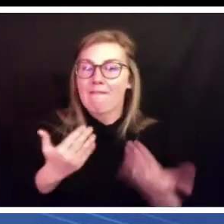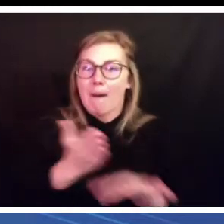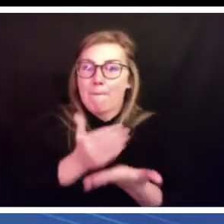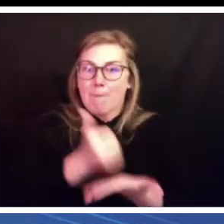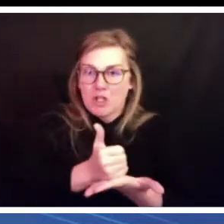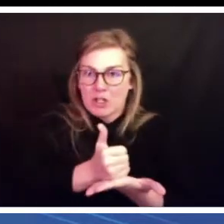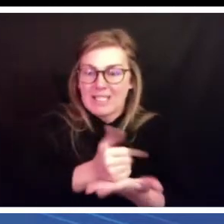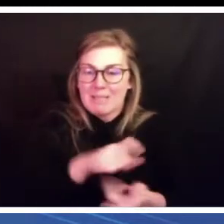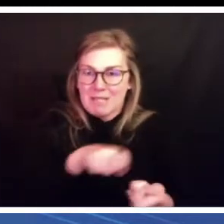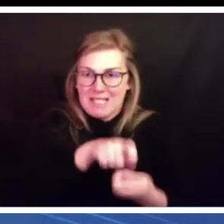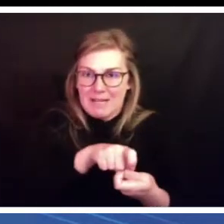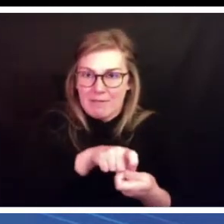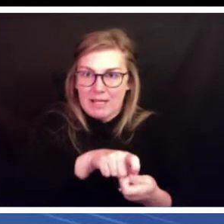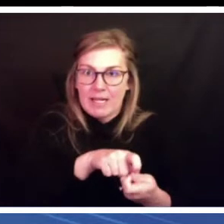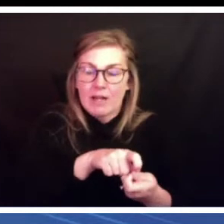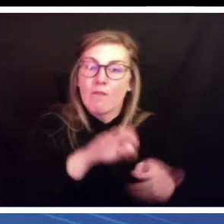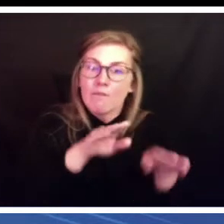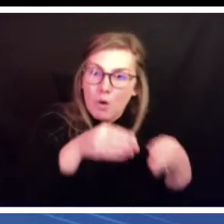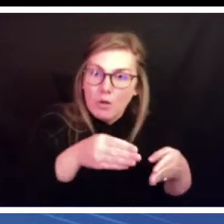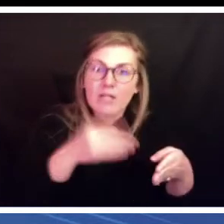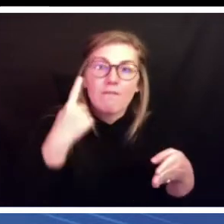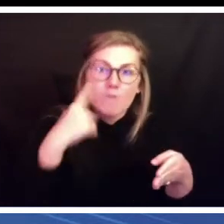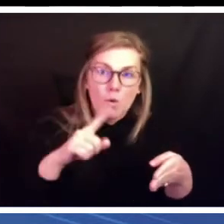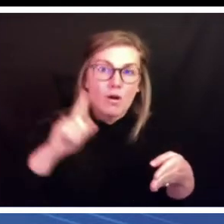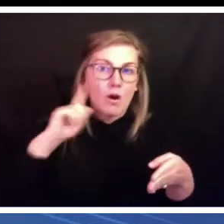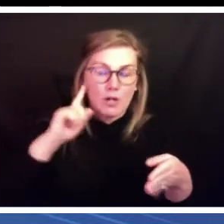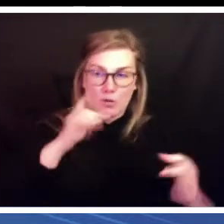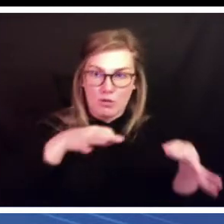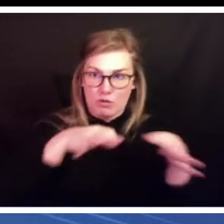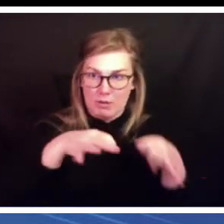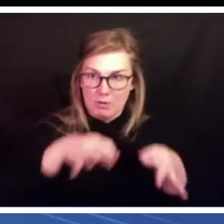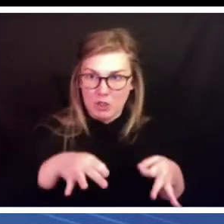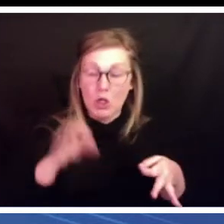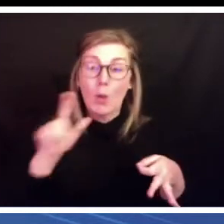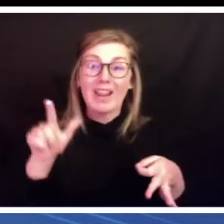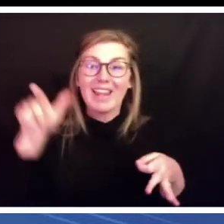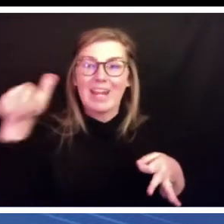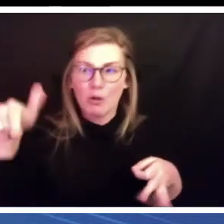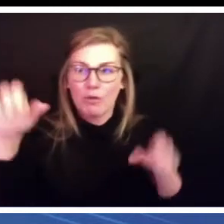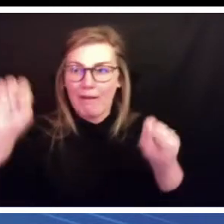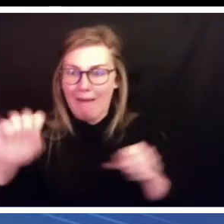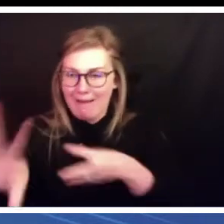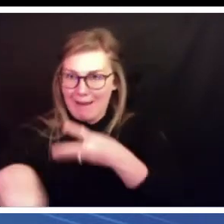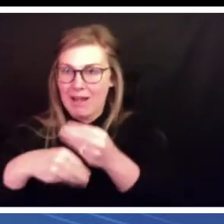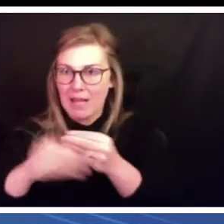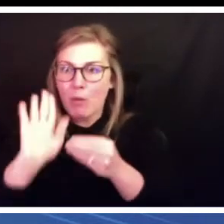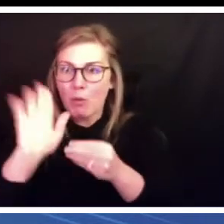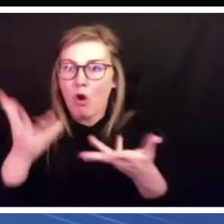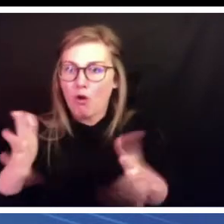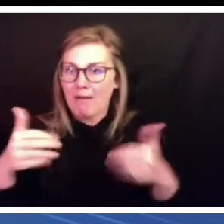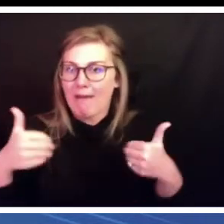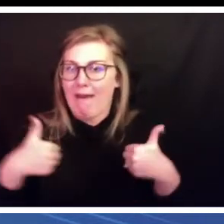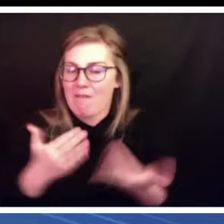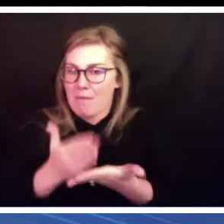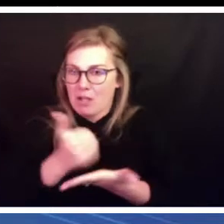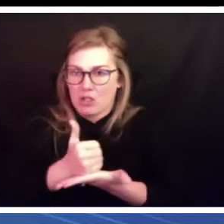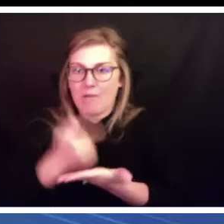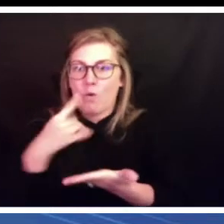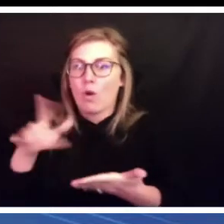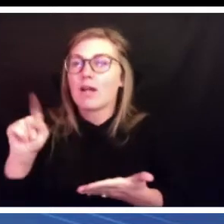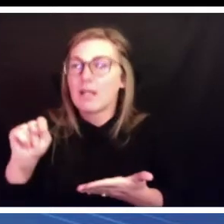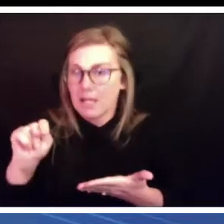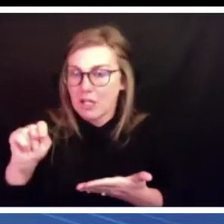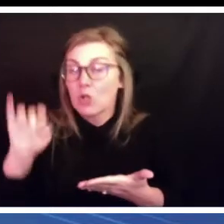regardless of where it ends up. Um, and that will be something that will be a nice thing to work toward, but, you know, I would highly suggest